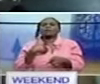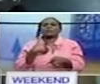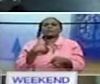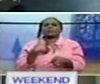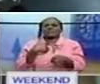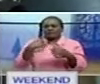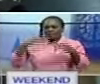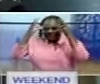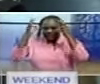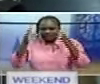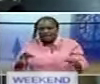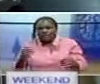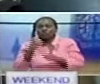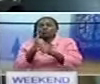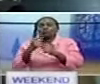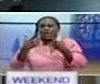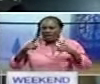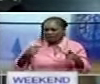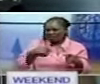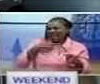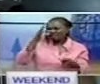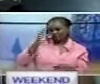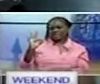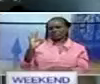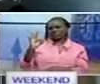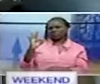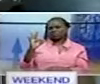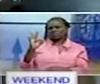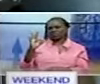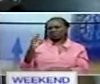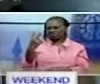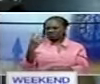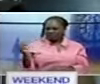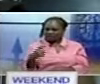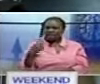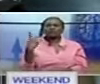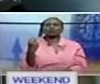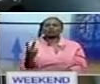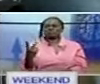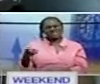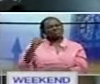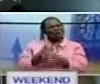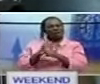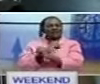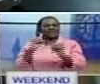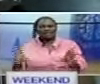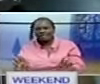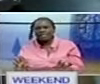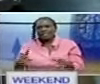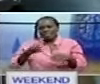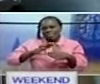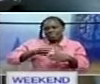first thought of doing a language, tried French shortly for 2 months, then it didn't seem to work.